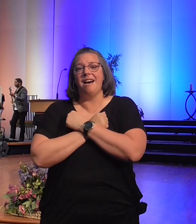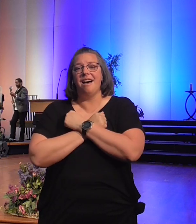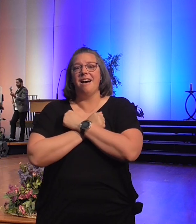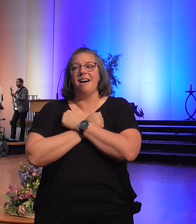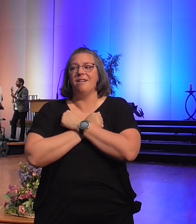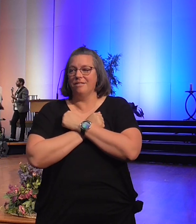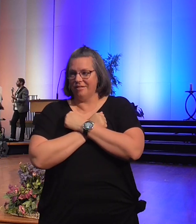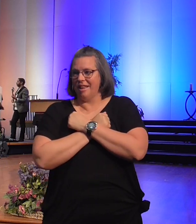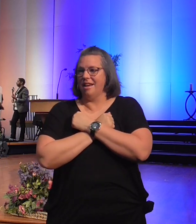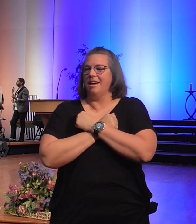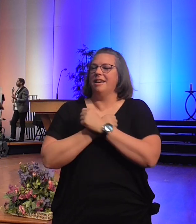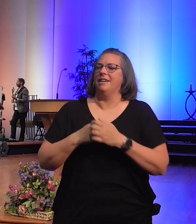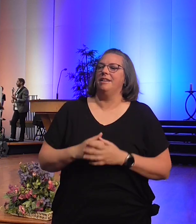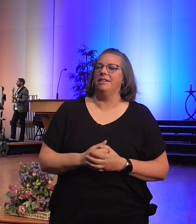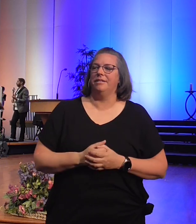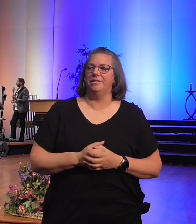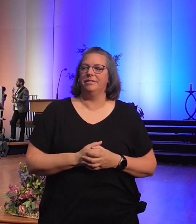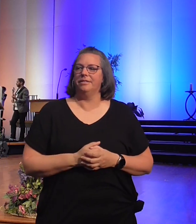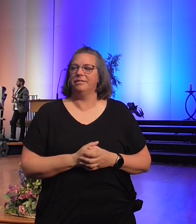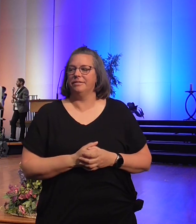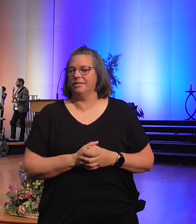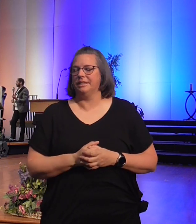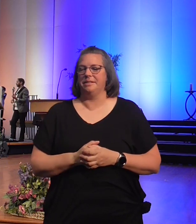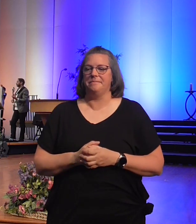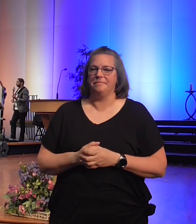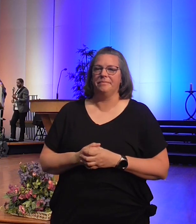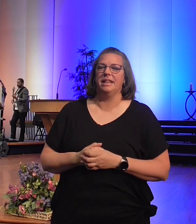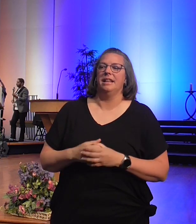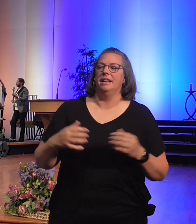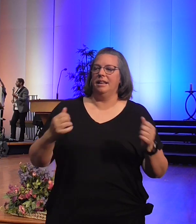Love, love, love.